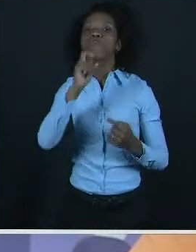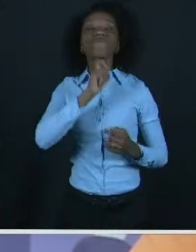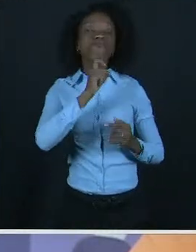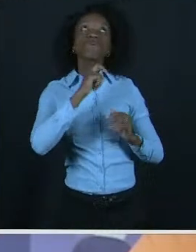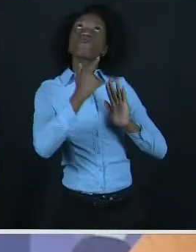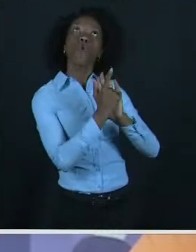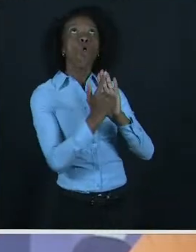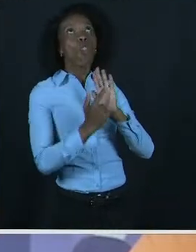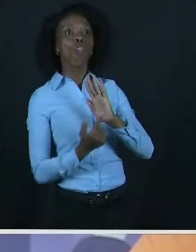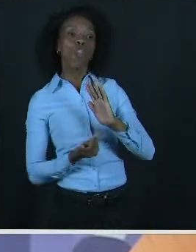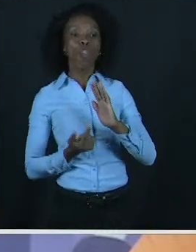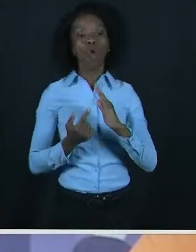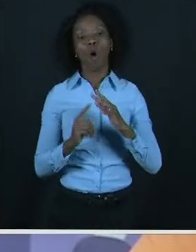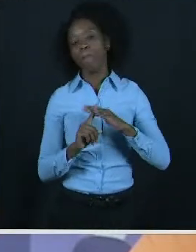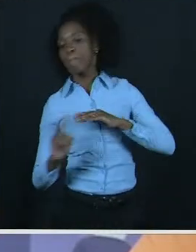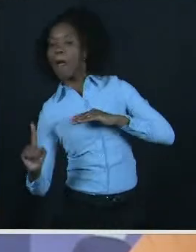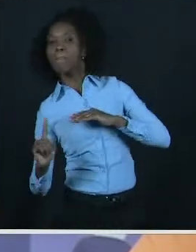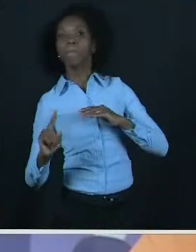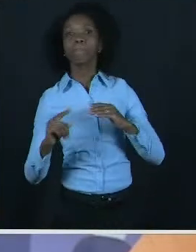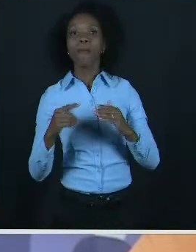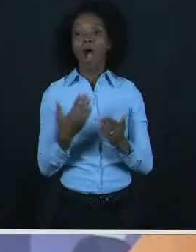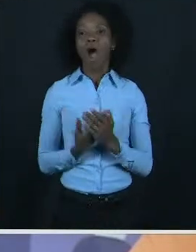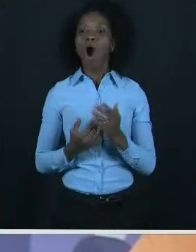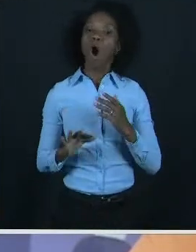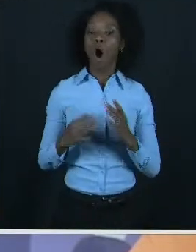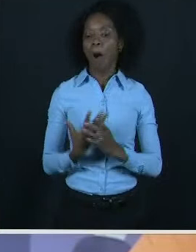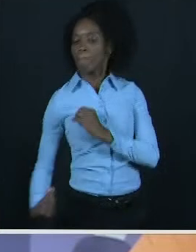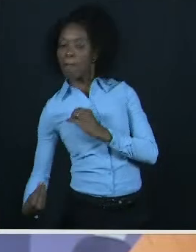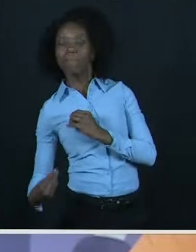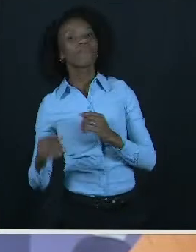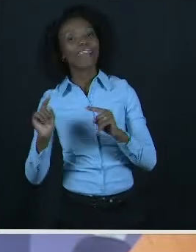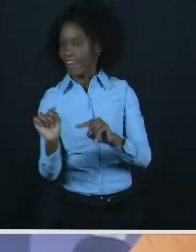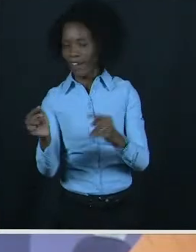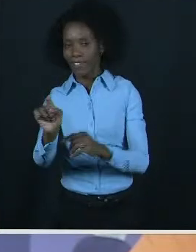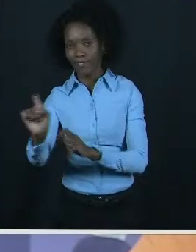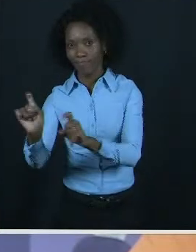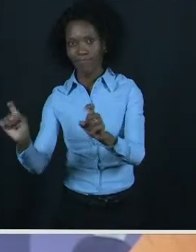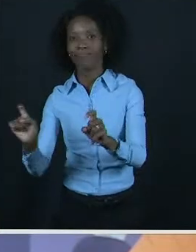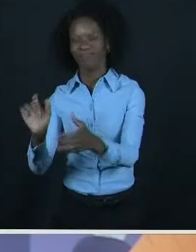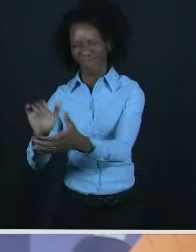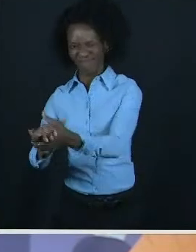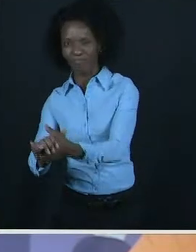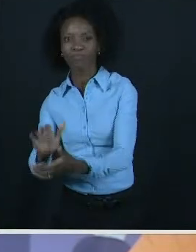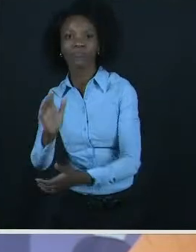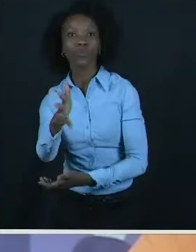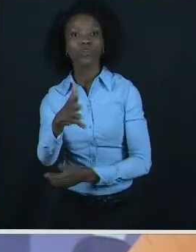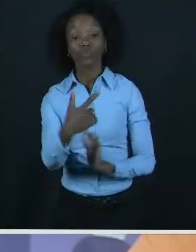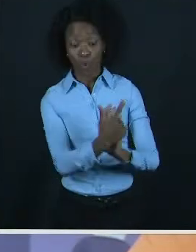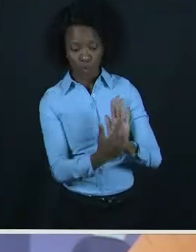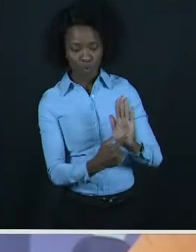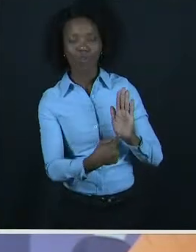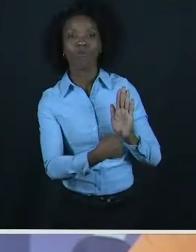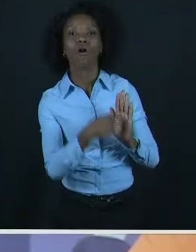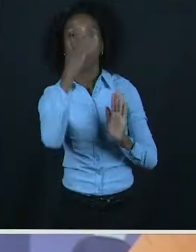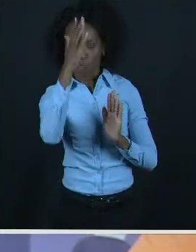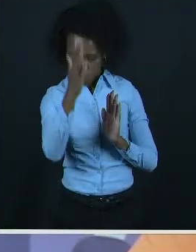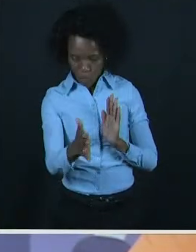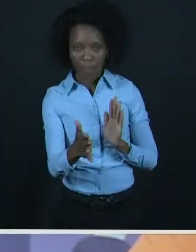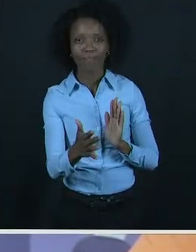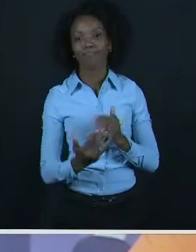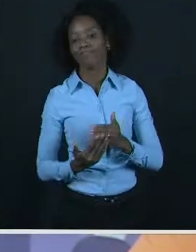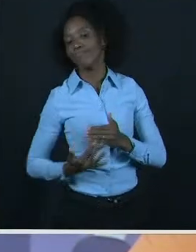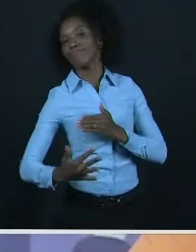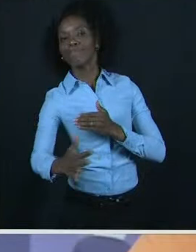legislative loopholes to evade prosecution. That through these laws, we will be